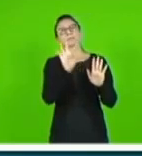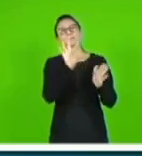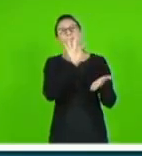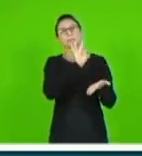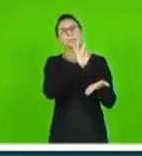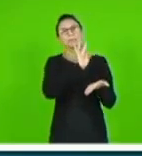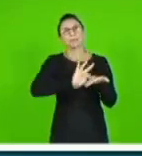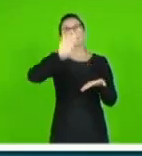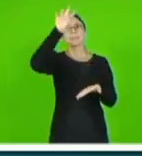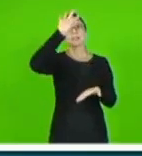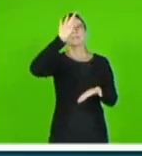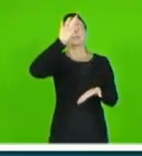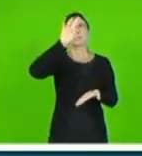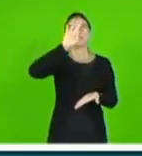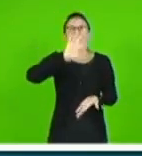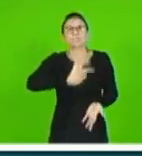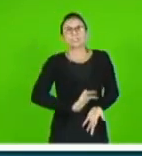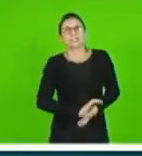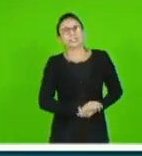4?